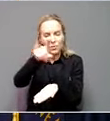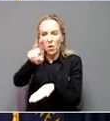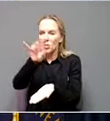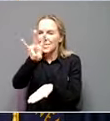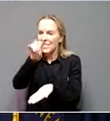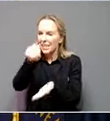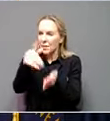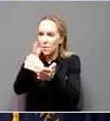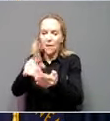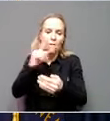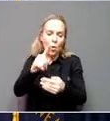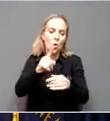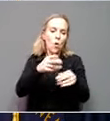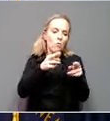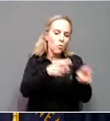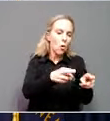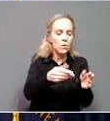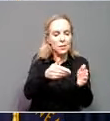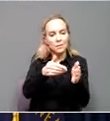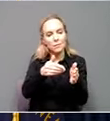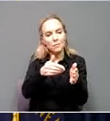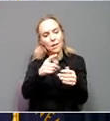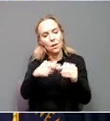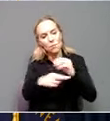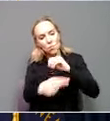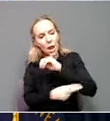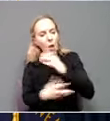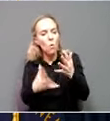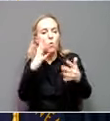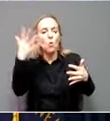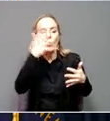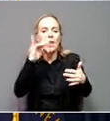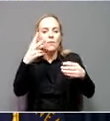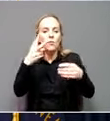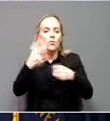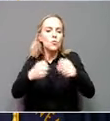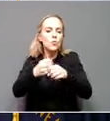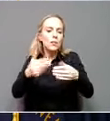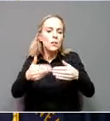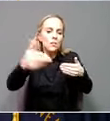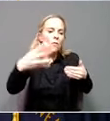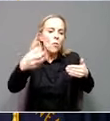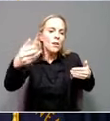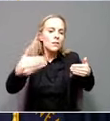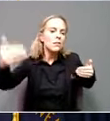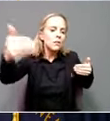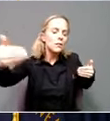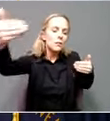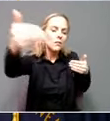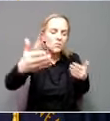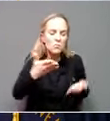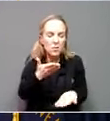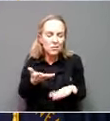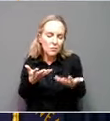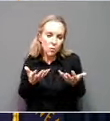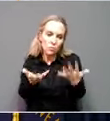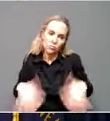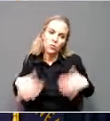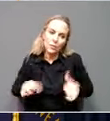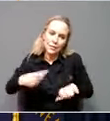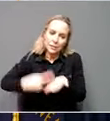roads and bridges would be 2 years out and 4 years out or further. So I think we'll have good discussions there. And there are a lot of needs, and